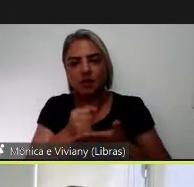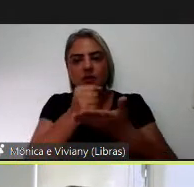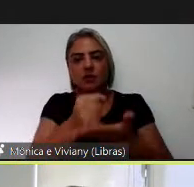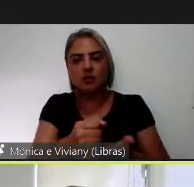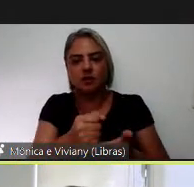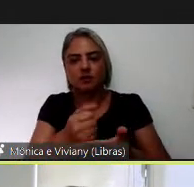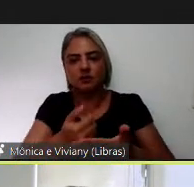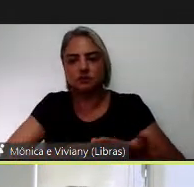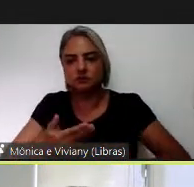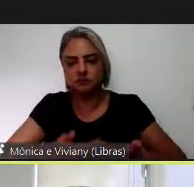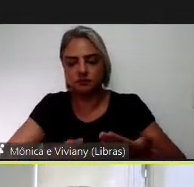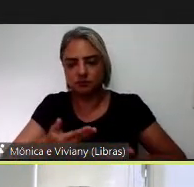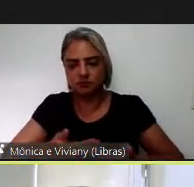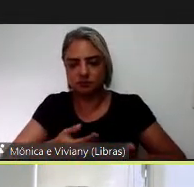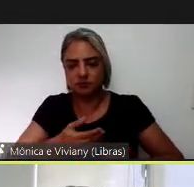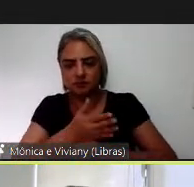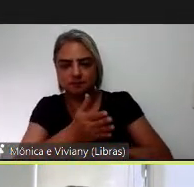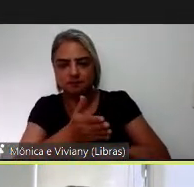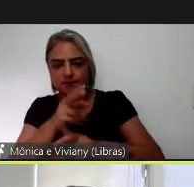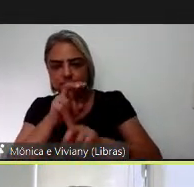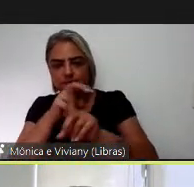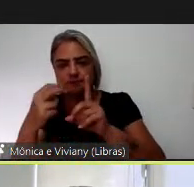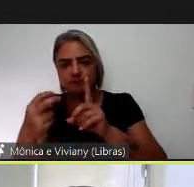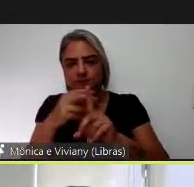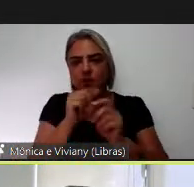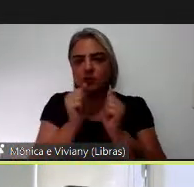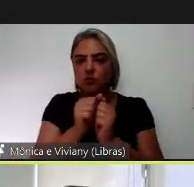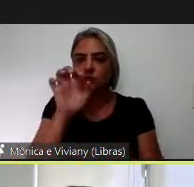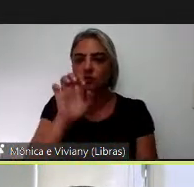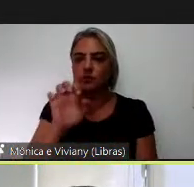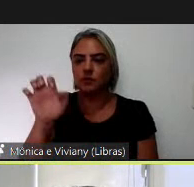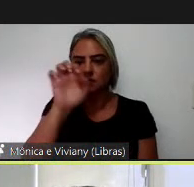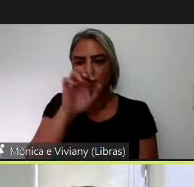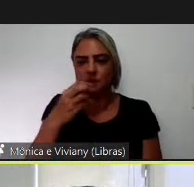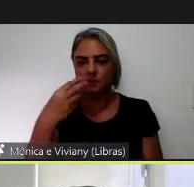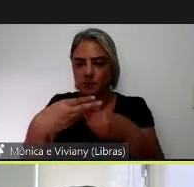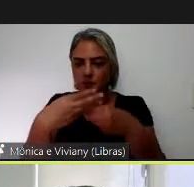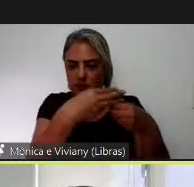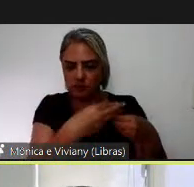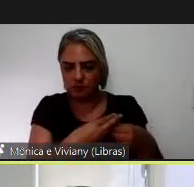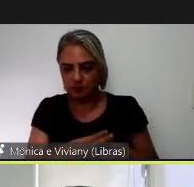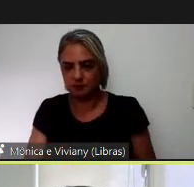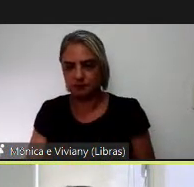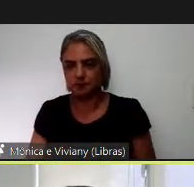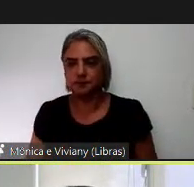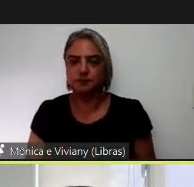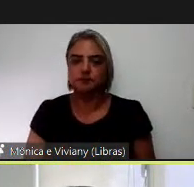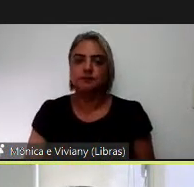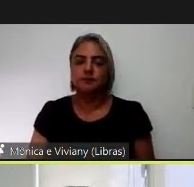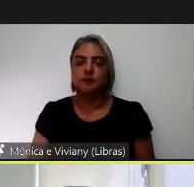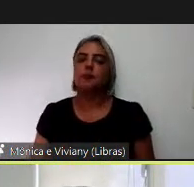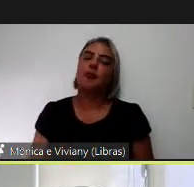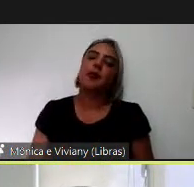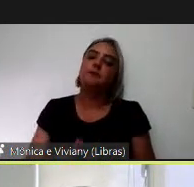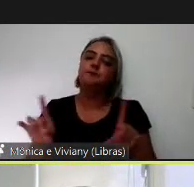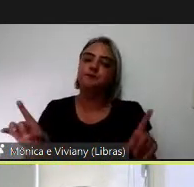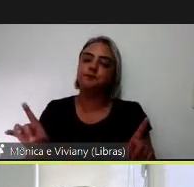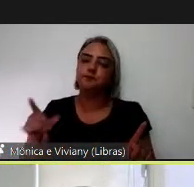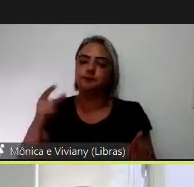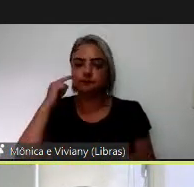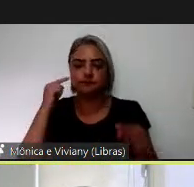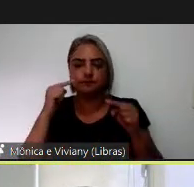bodies. So this service offer, we have to offer in